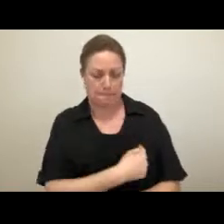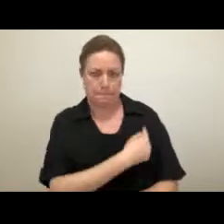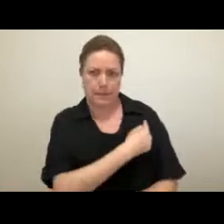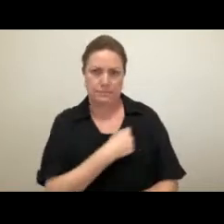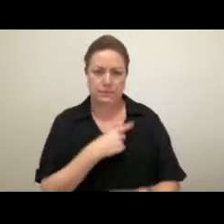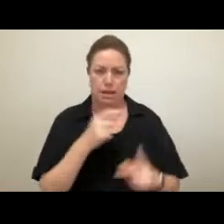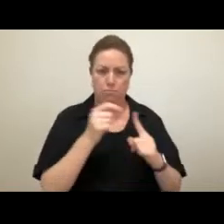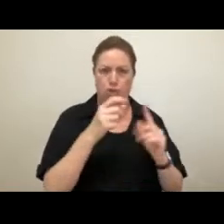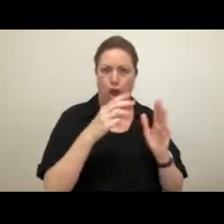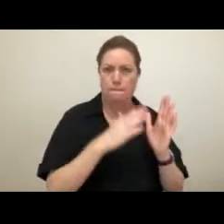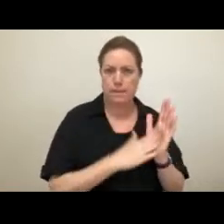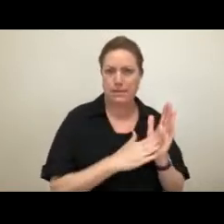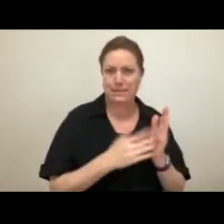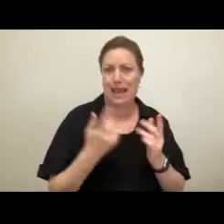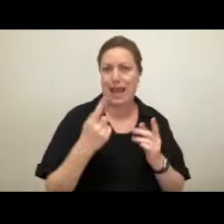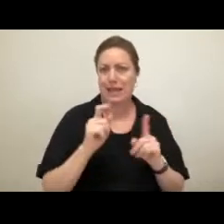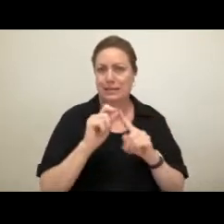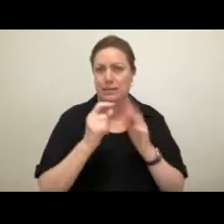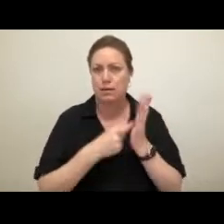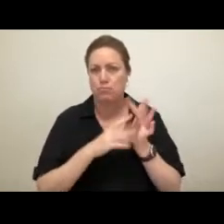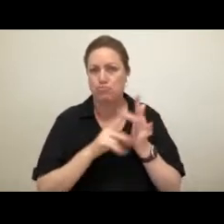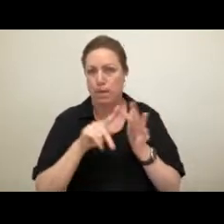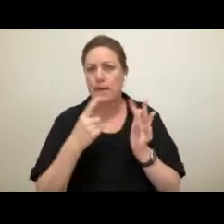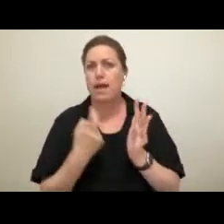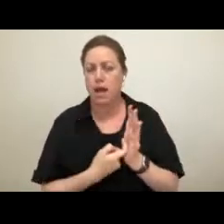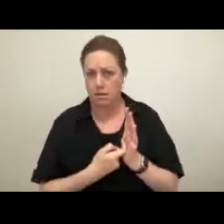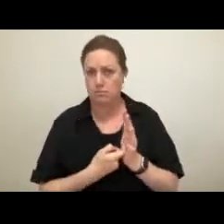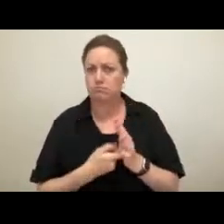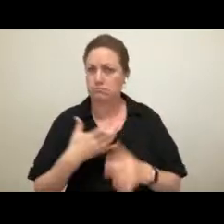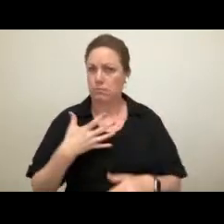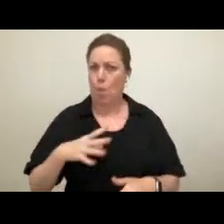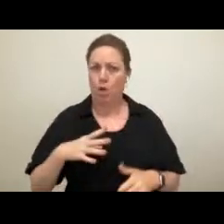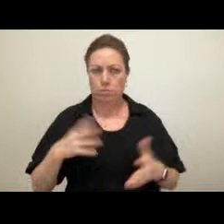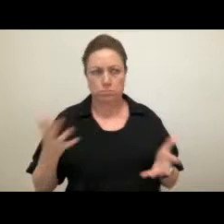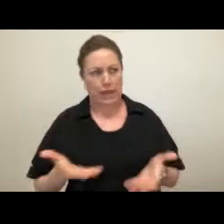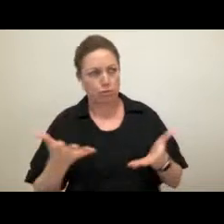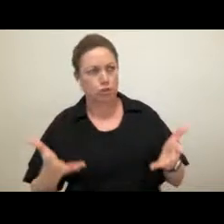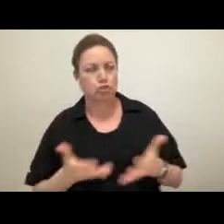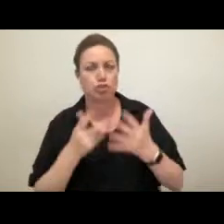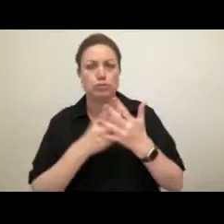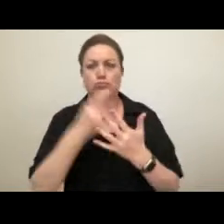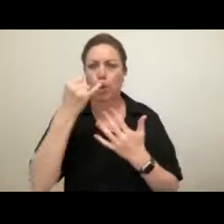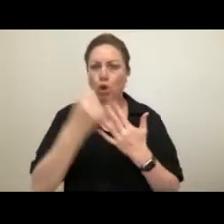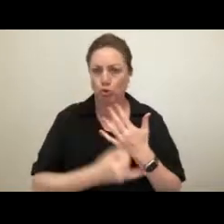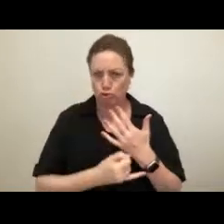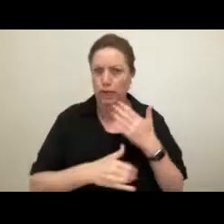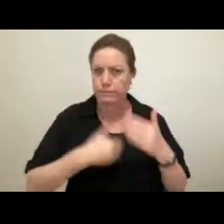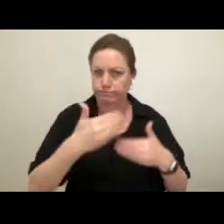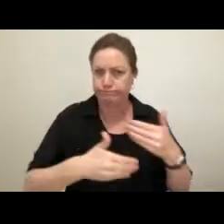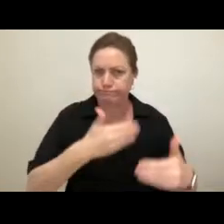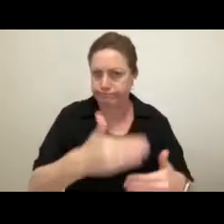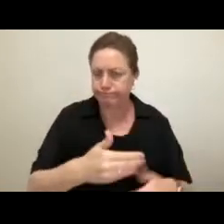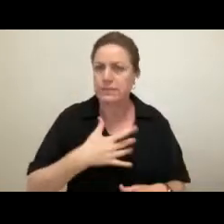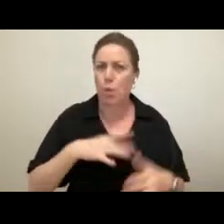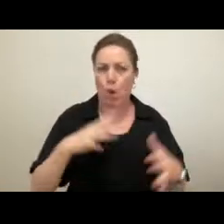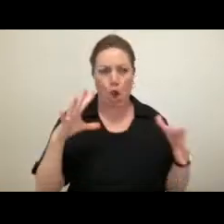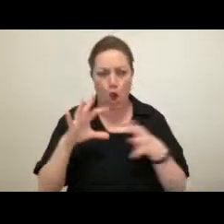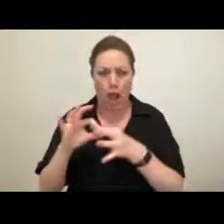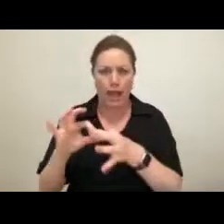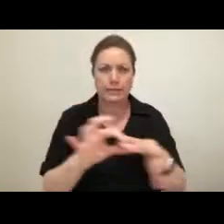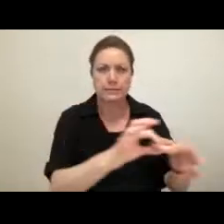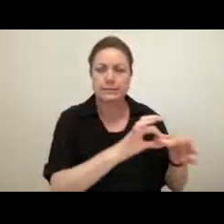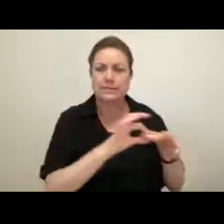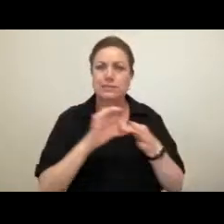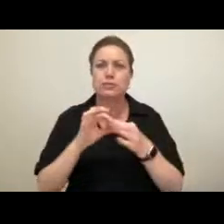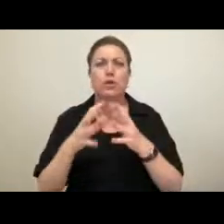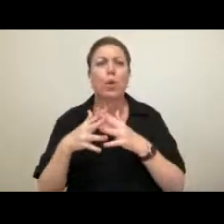this project, given the significant benefit it will provide, connecting people along the Western Sydney spine and connecting people